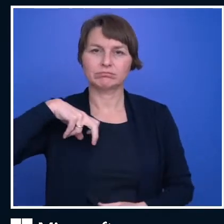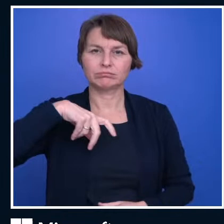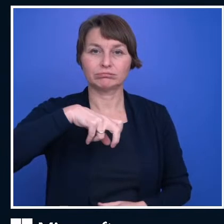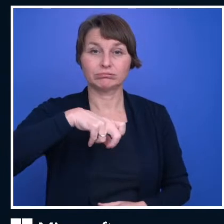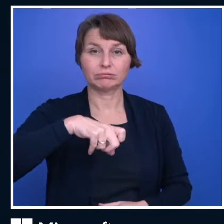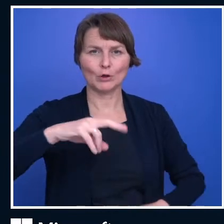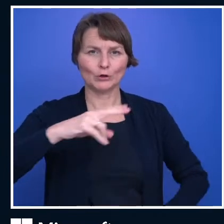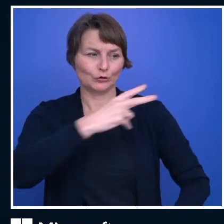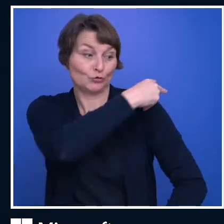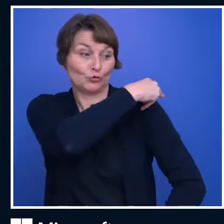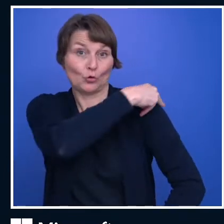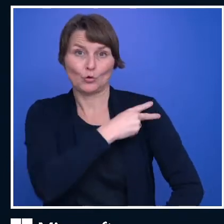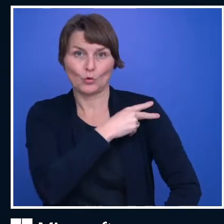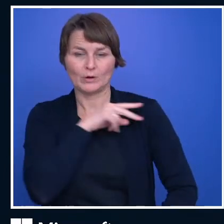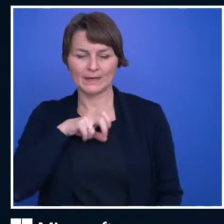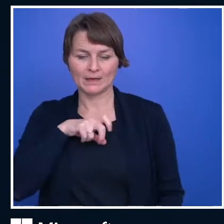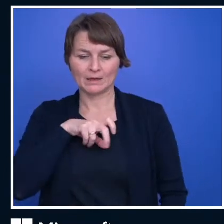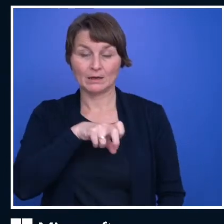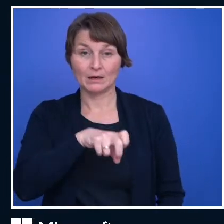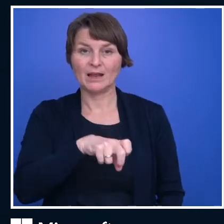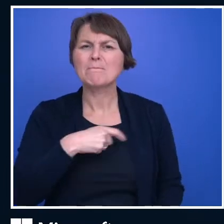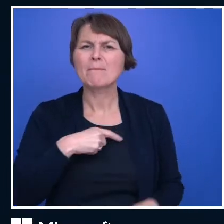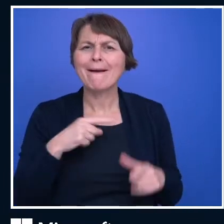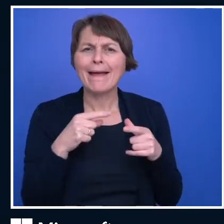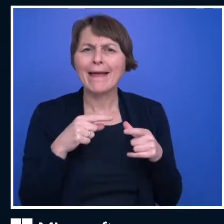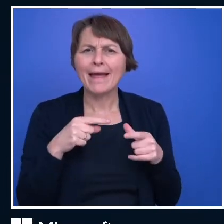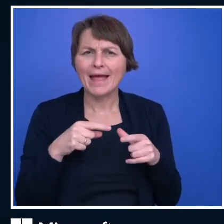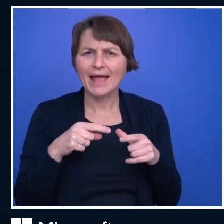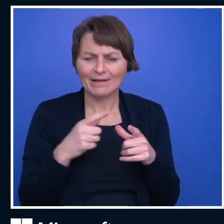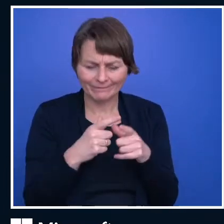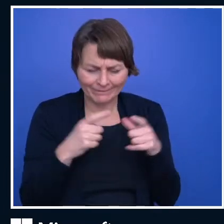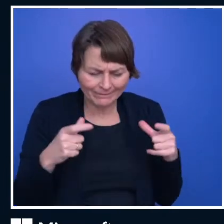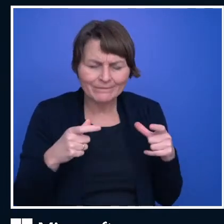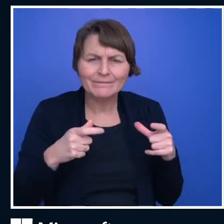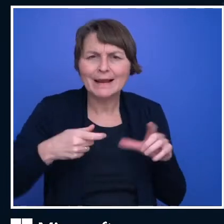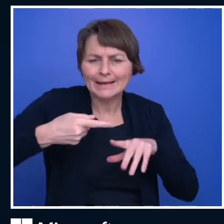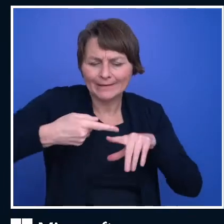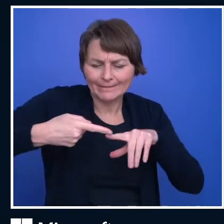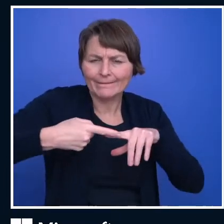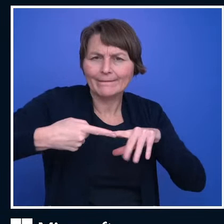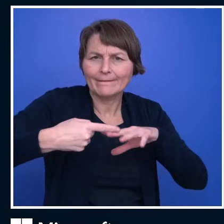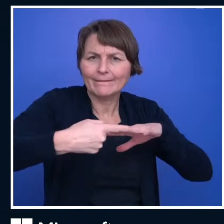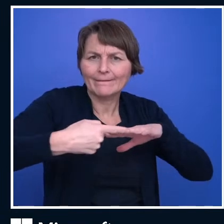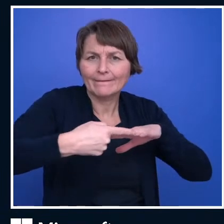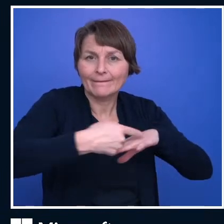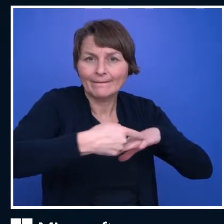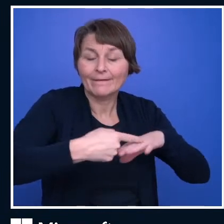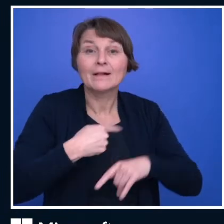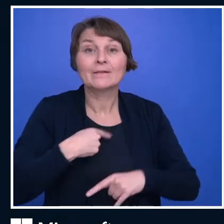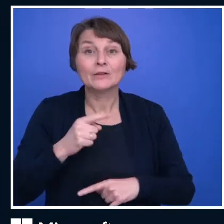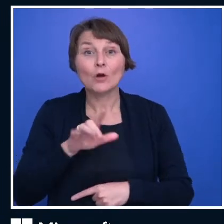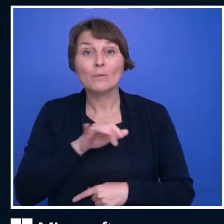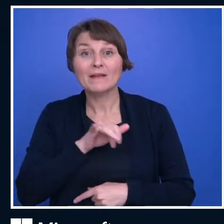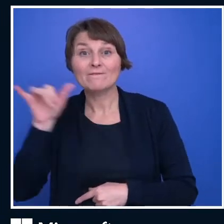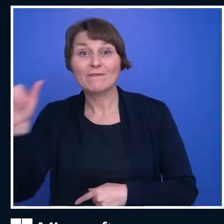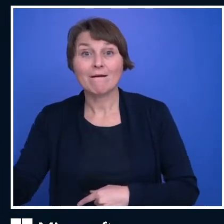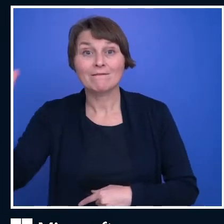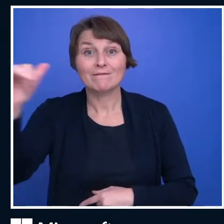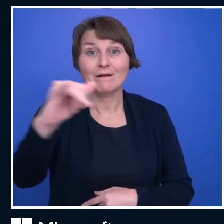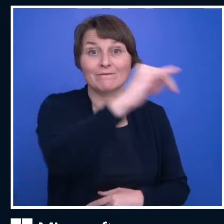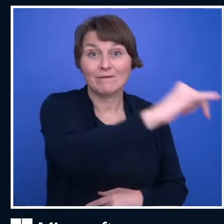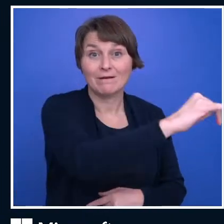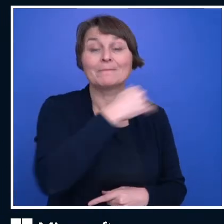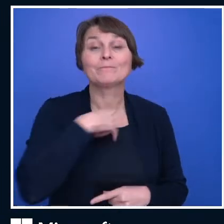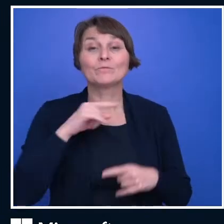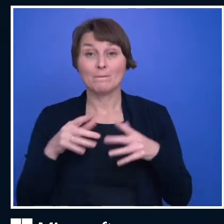that I had this nail file. I had flown to this country from the US through Europe with this nail file, and now